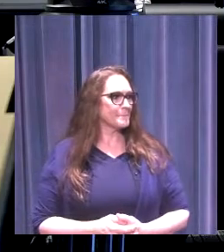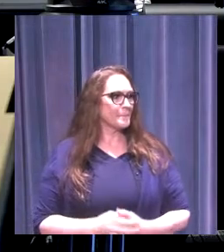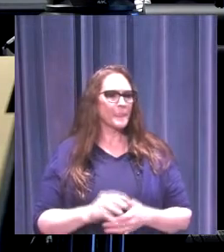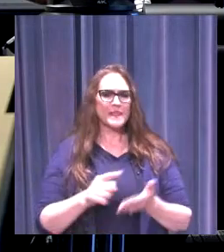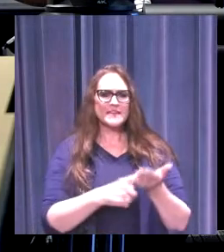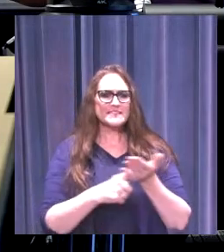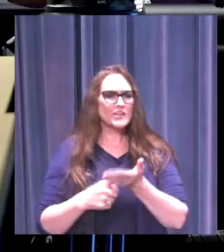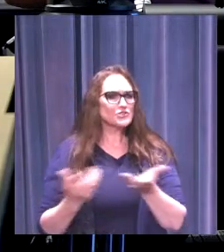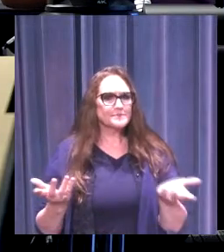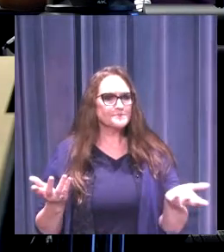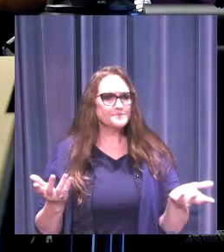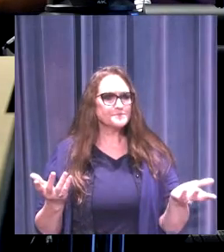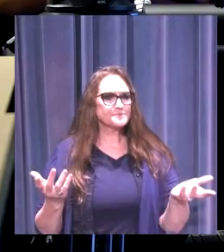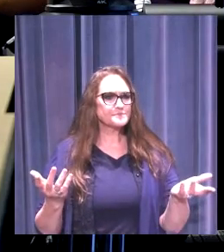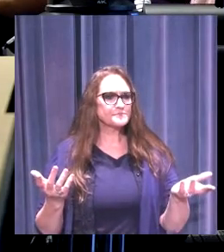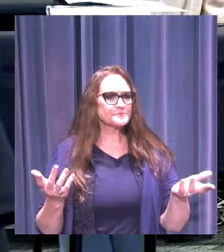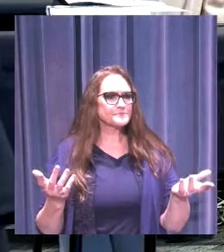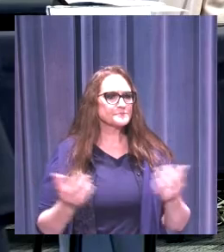Discussion.